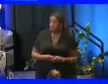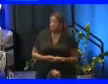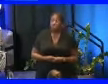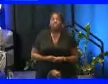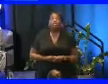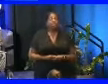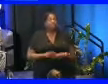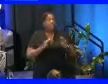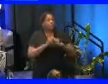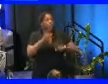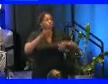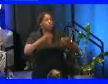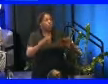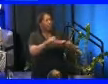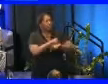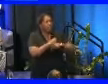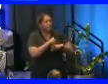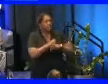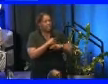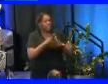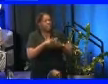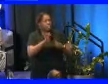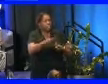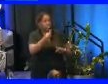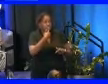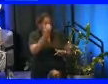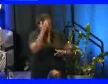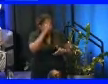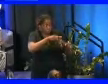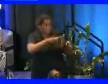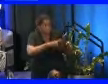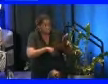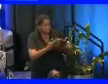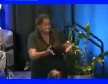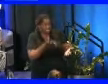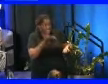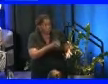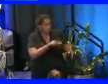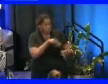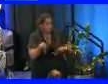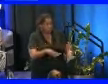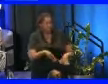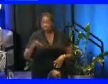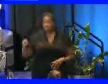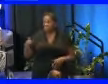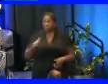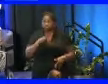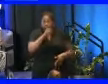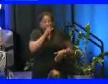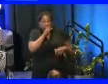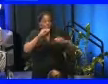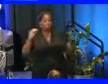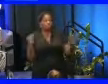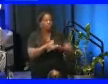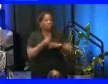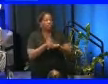Well, how can I go to court and fight in court? And then the judge said, well, didn't you know it was mold, mildew, in the place where you moved in? Yes, sir. What can I say? There's no